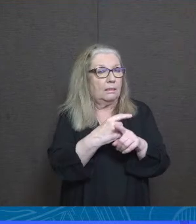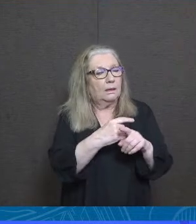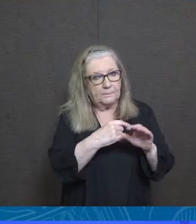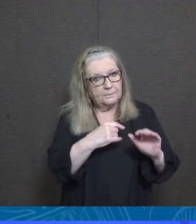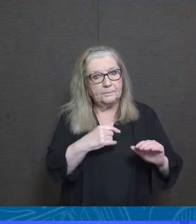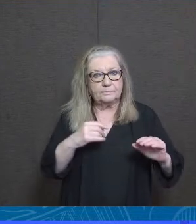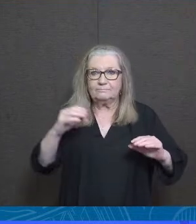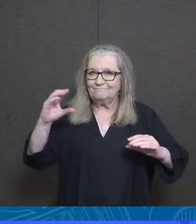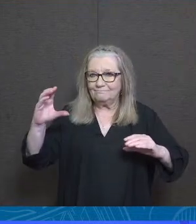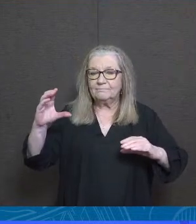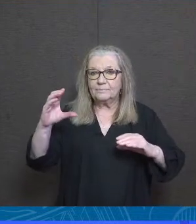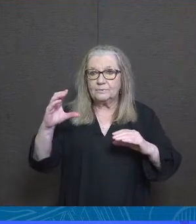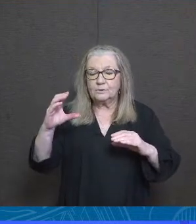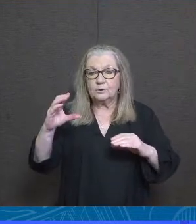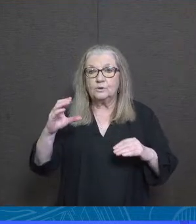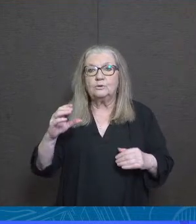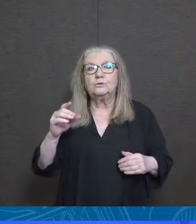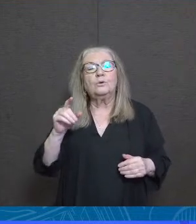As an inspiration,